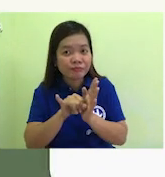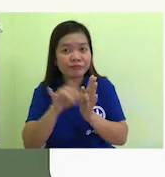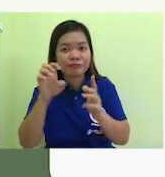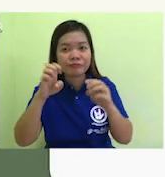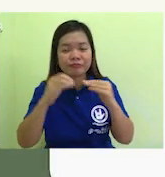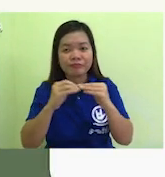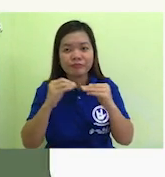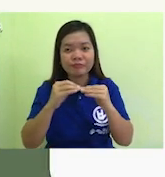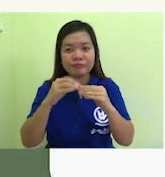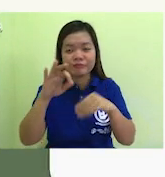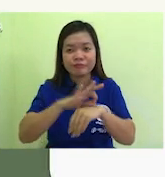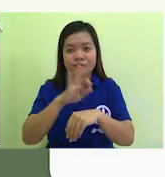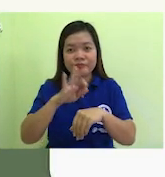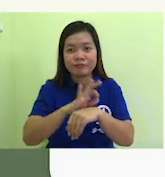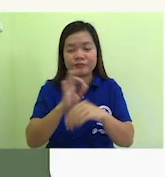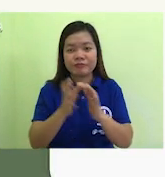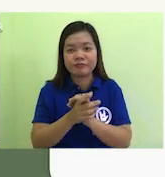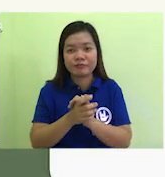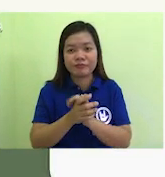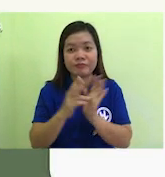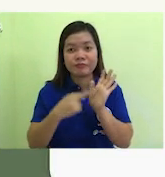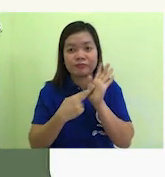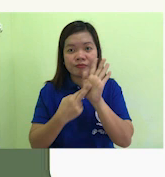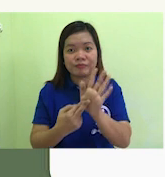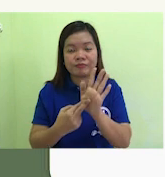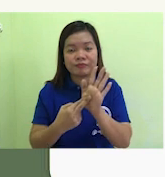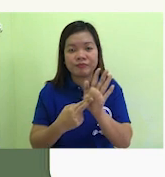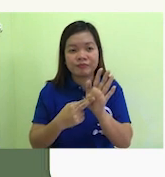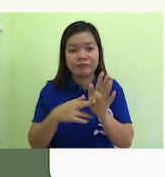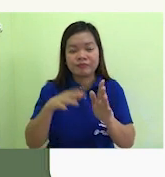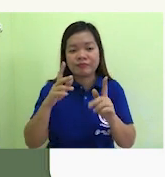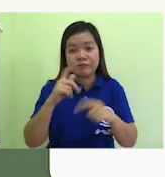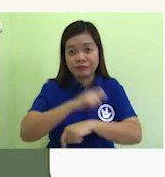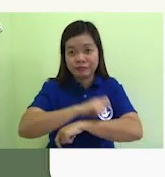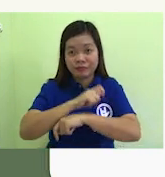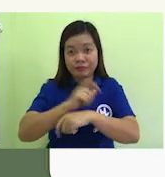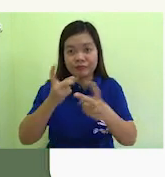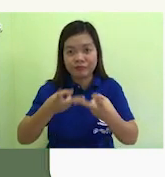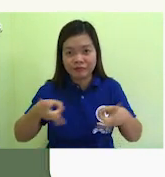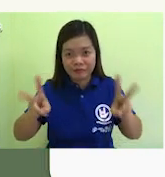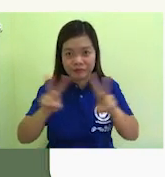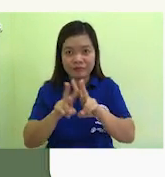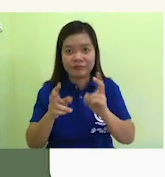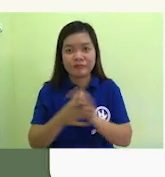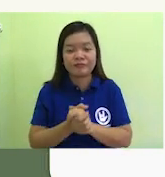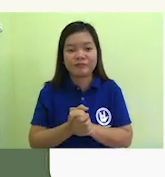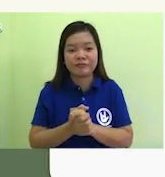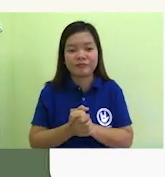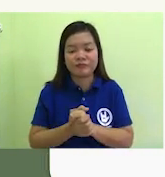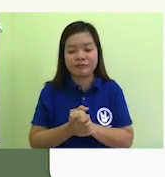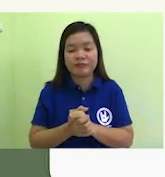Determine the equation of the quadratic function represented by the table of values.